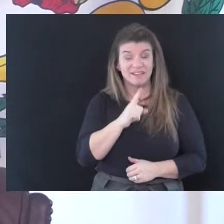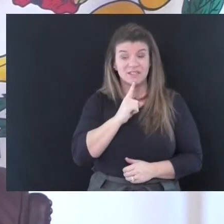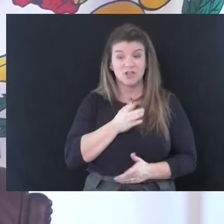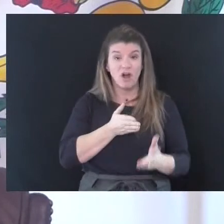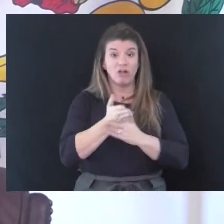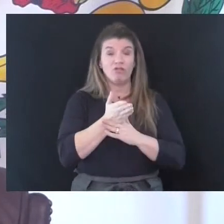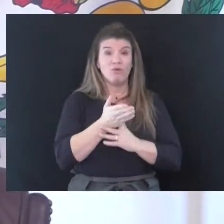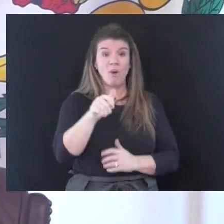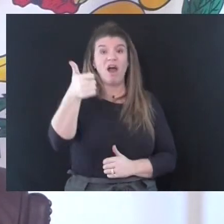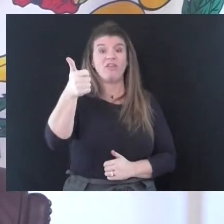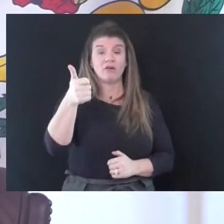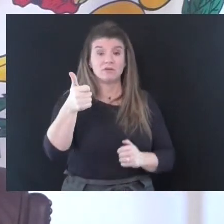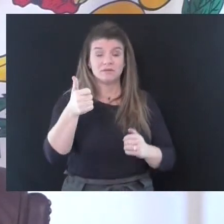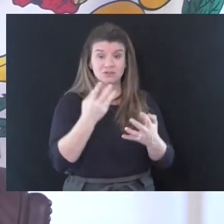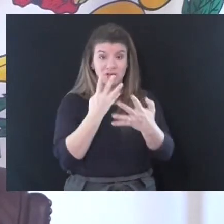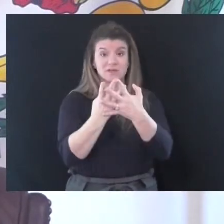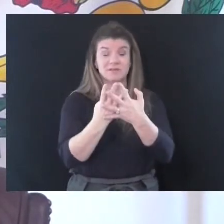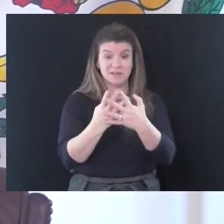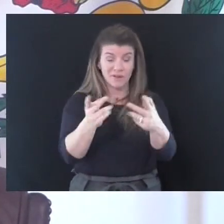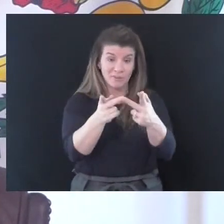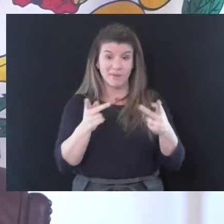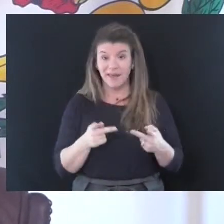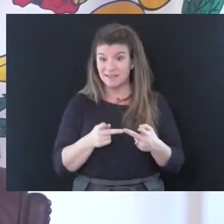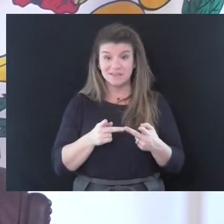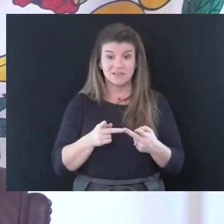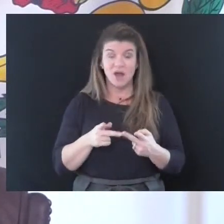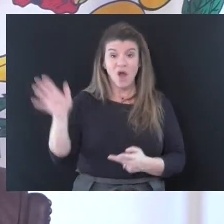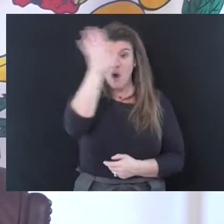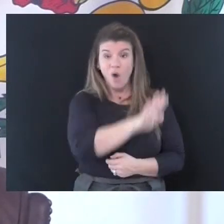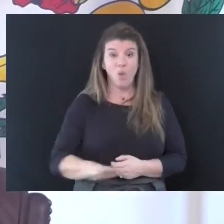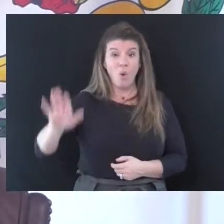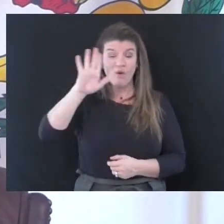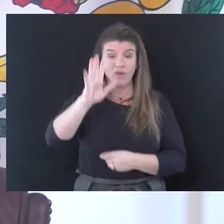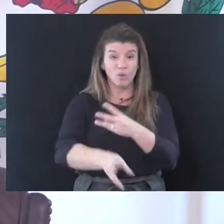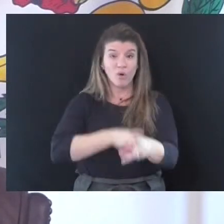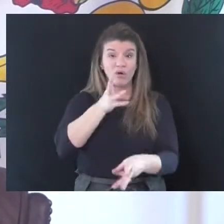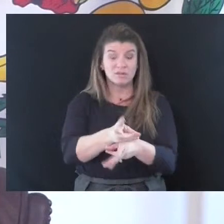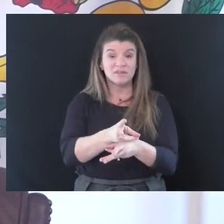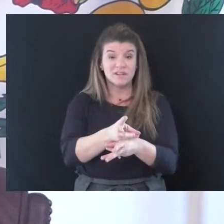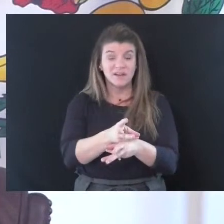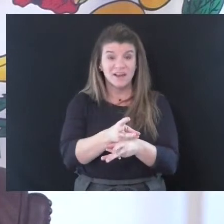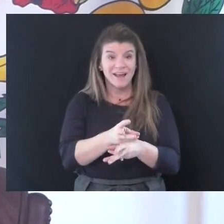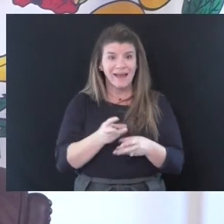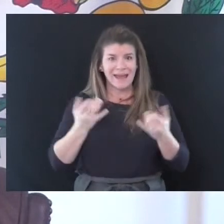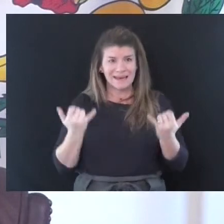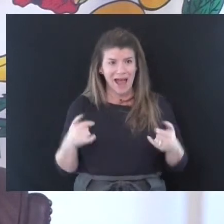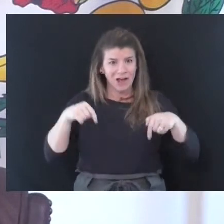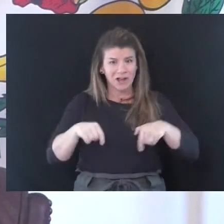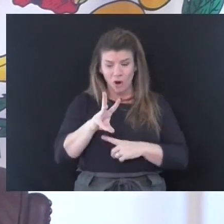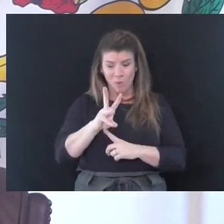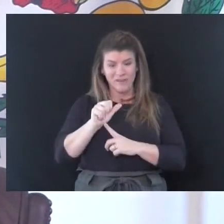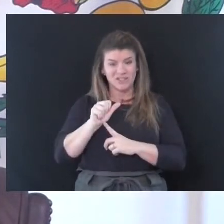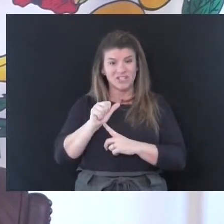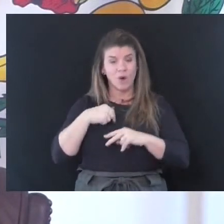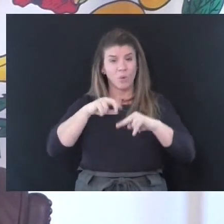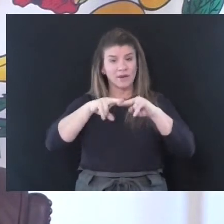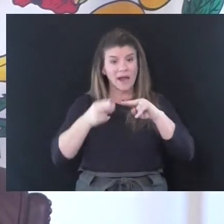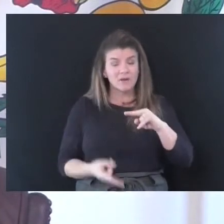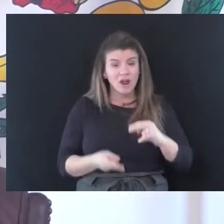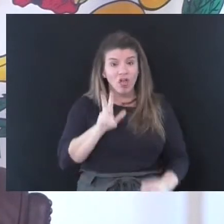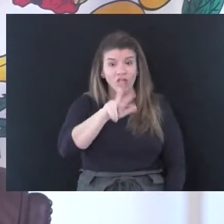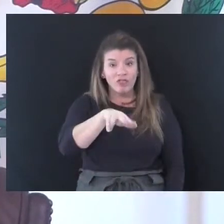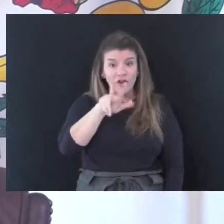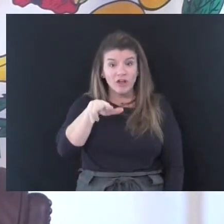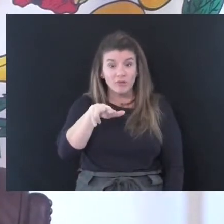other jails and places all across our land in this country. In West Virginia, it's down to 33